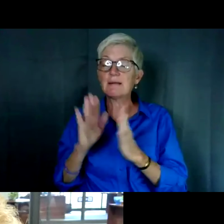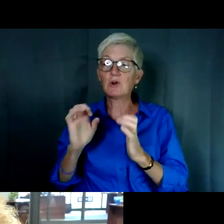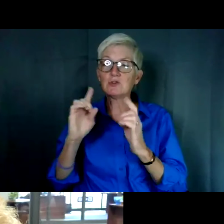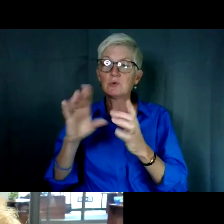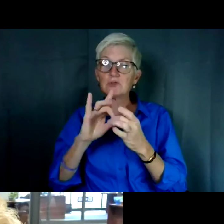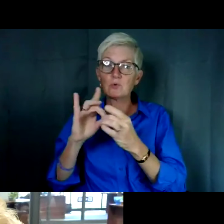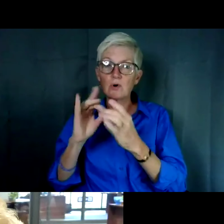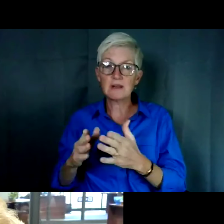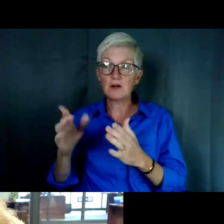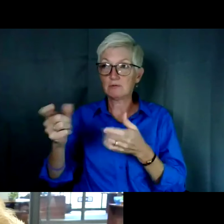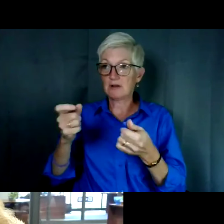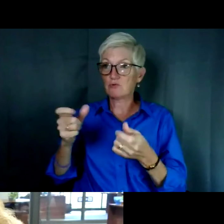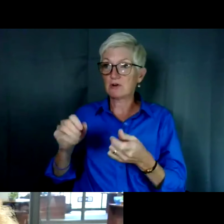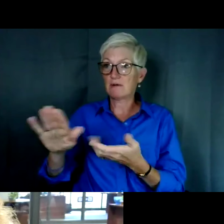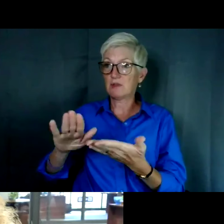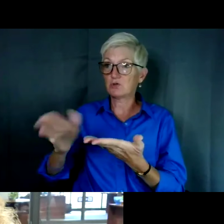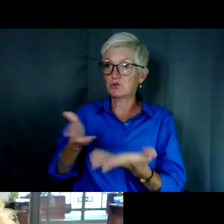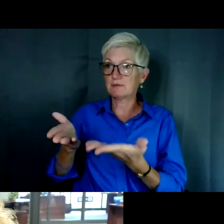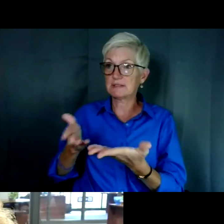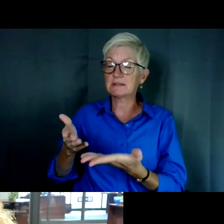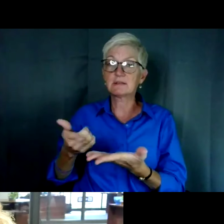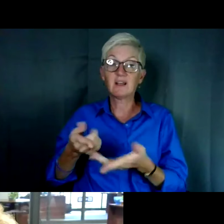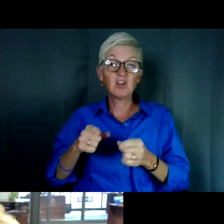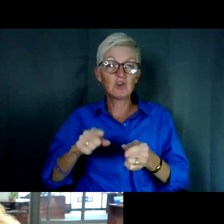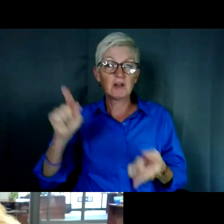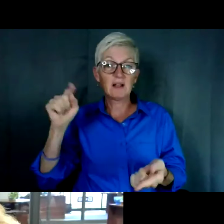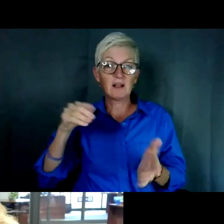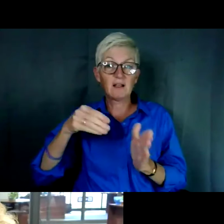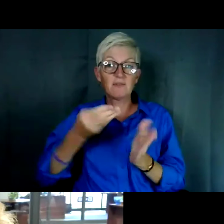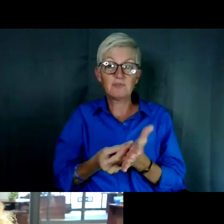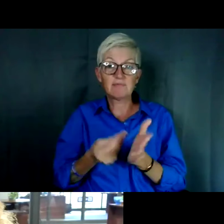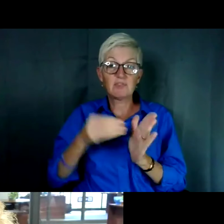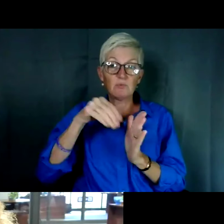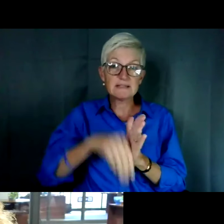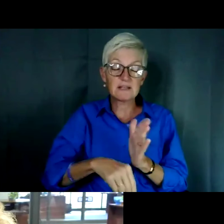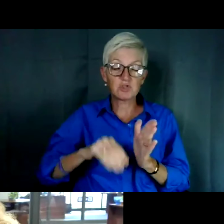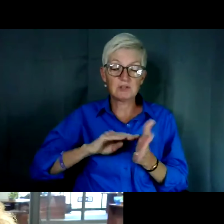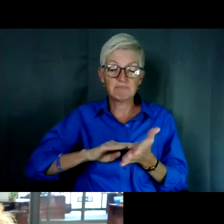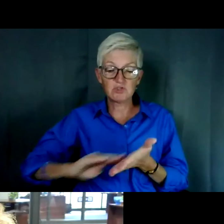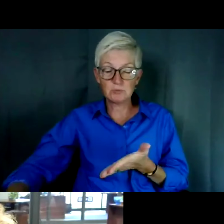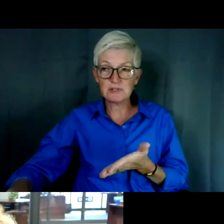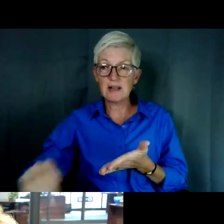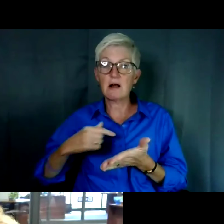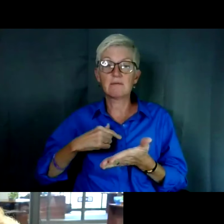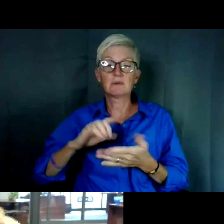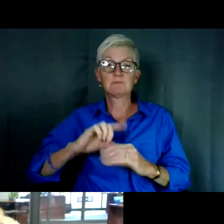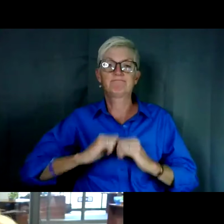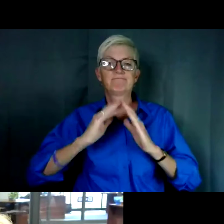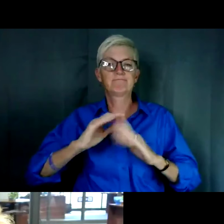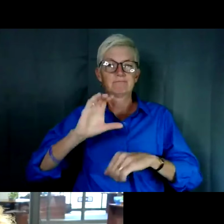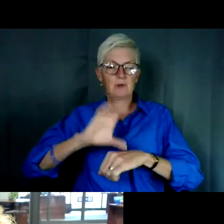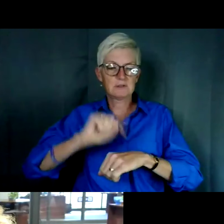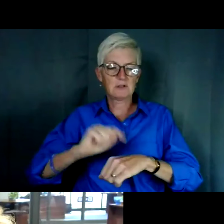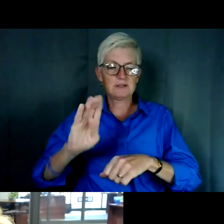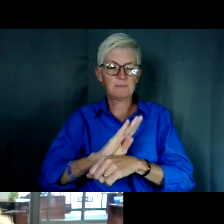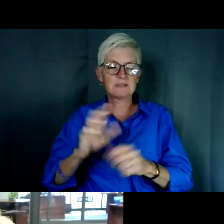for 8 years. Laid off during the recession, she decided to start her own disability consulting business, working with